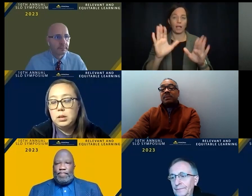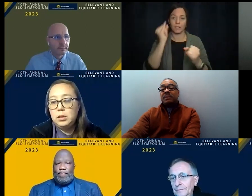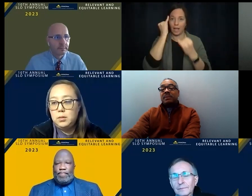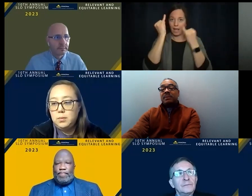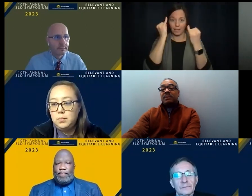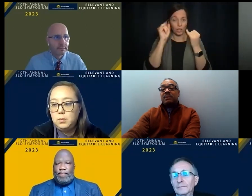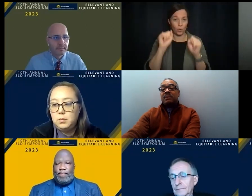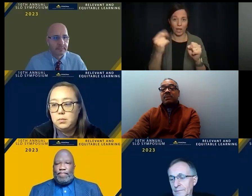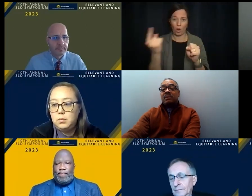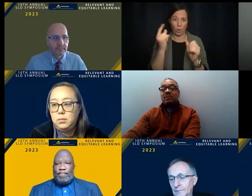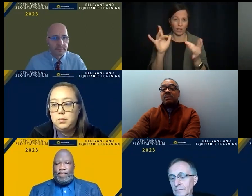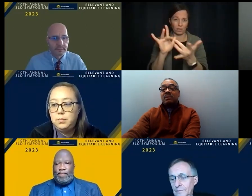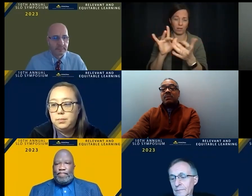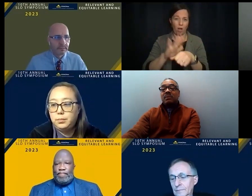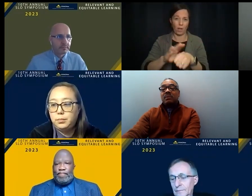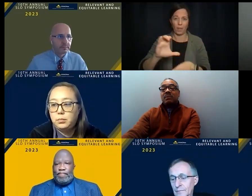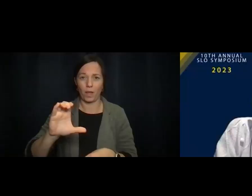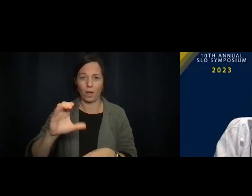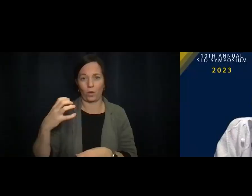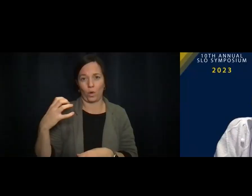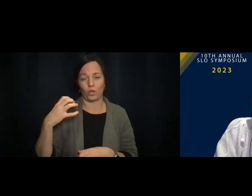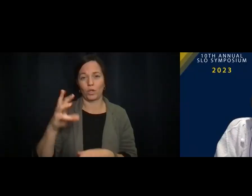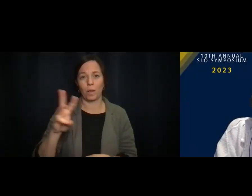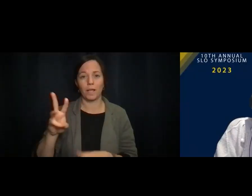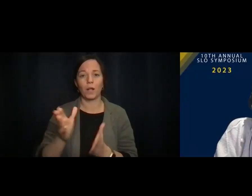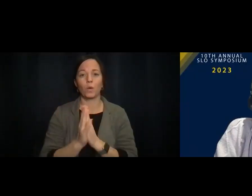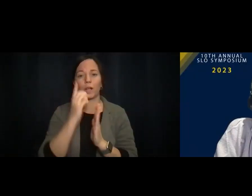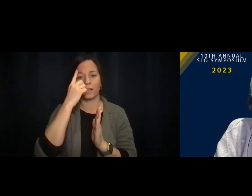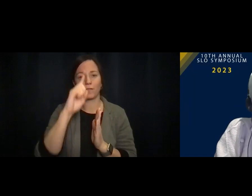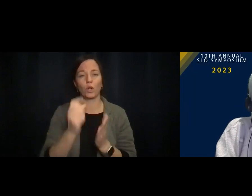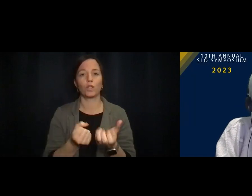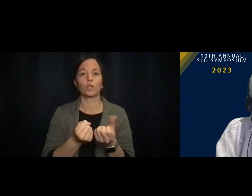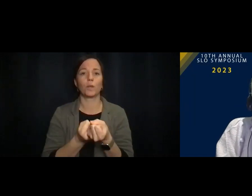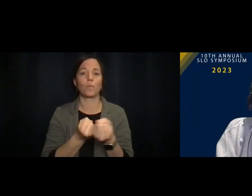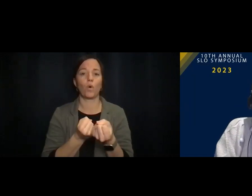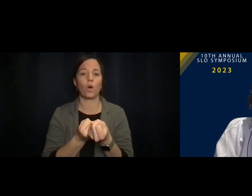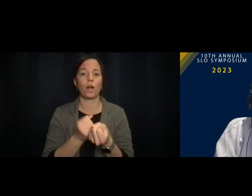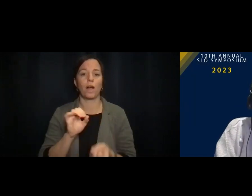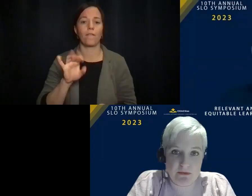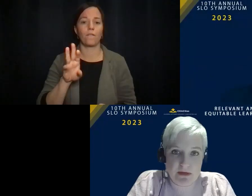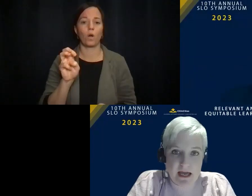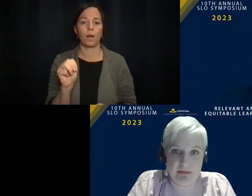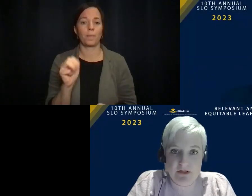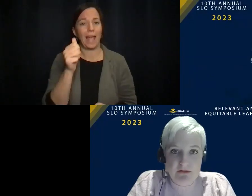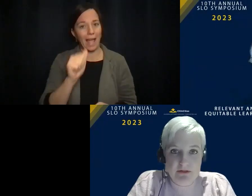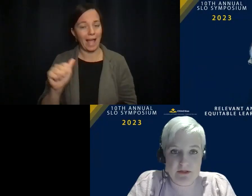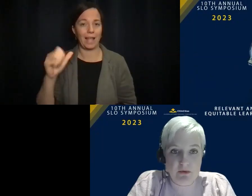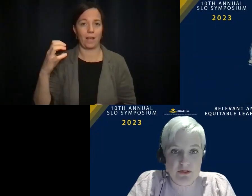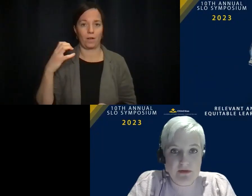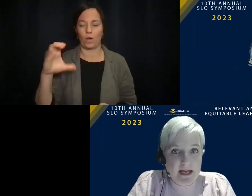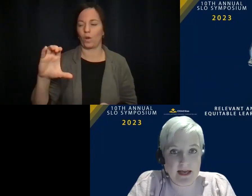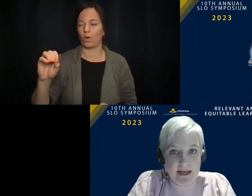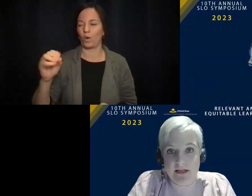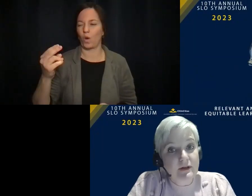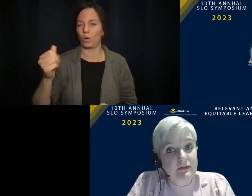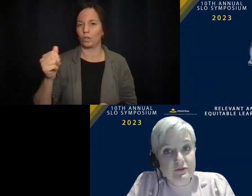reach out on the coaches' website. There is a request for support form that is on there, and any of the coaches would be happy to support